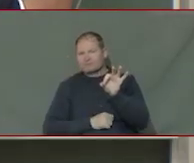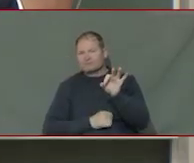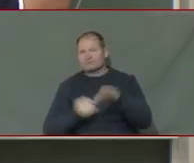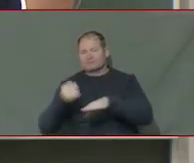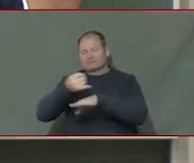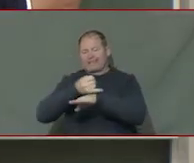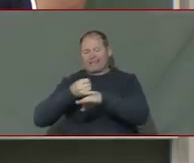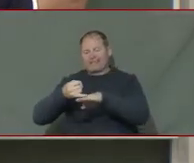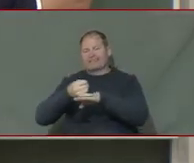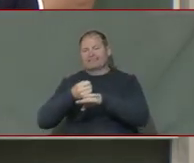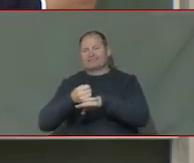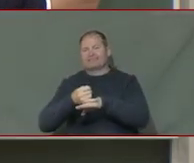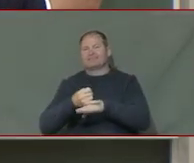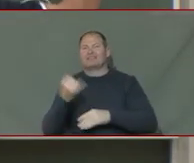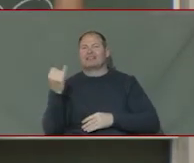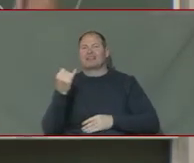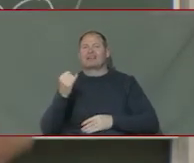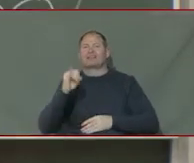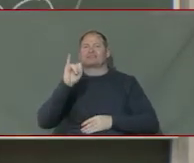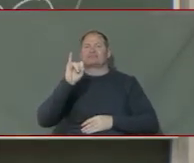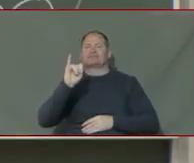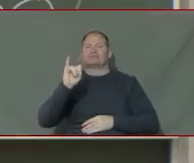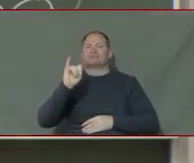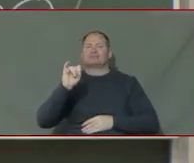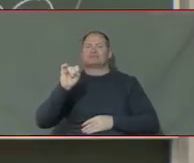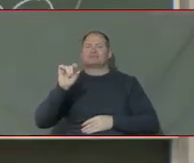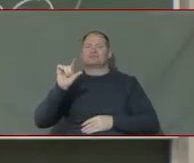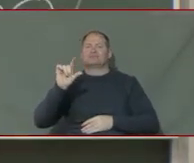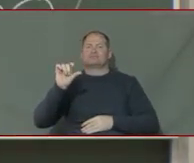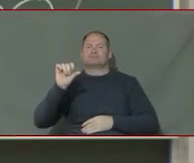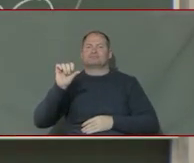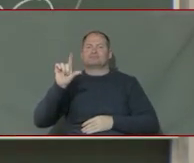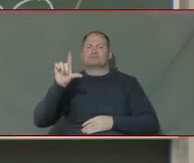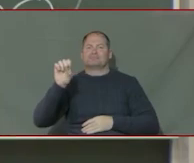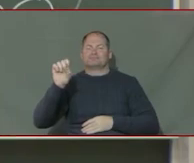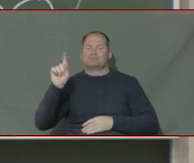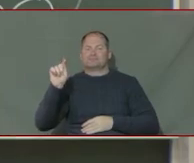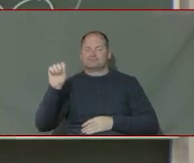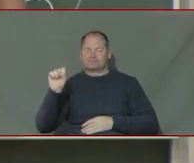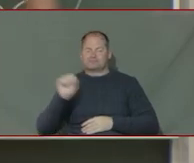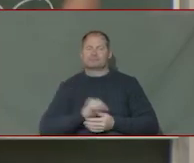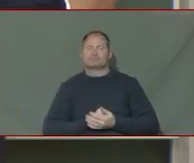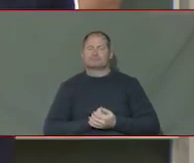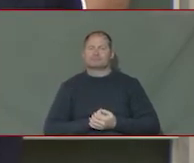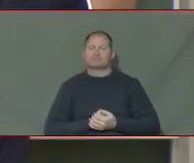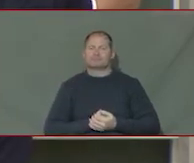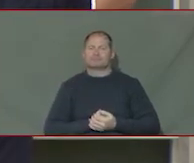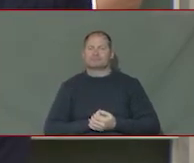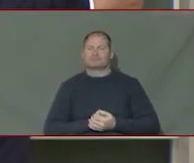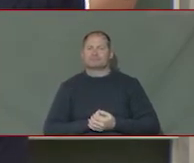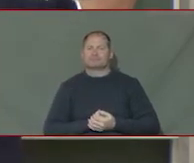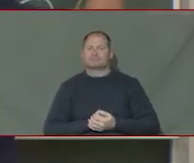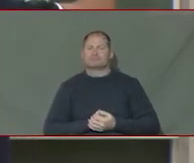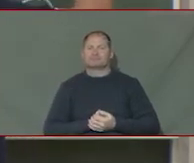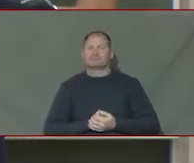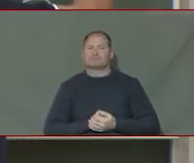so we call them islets. So a small island is an islet. It's islets